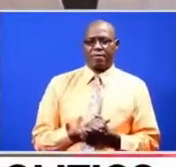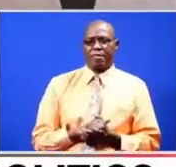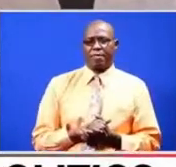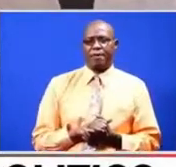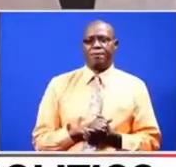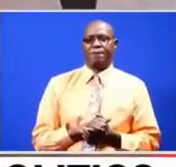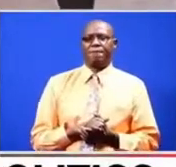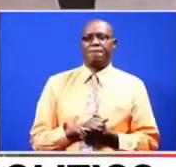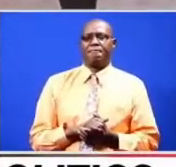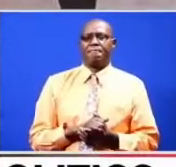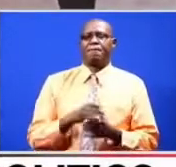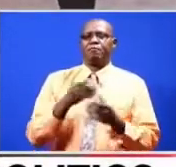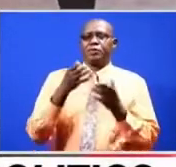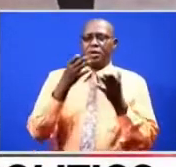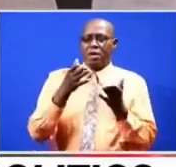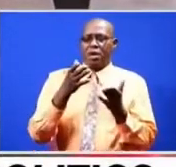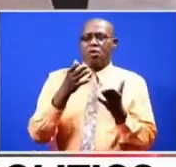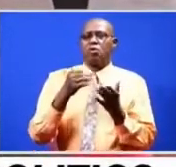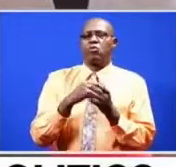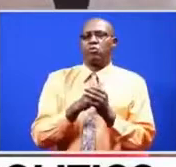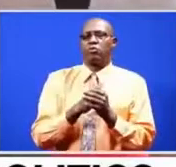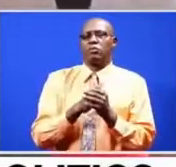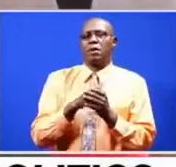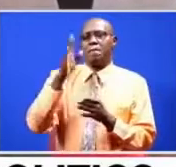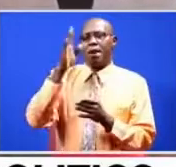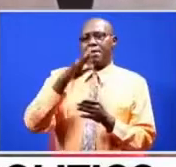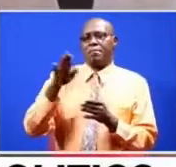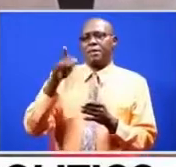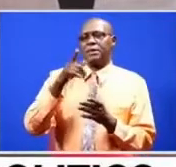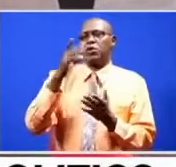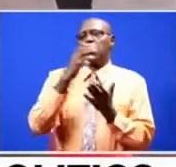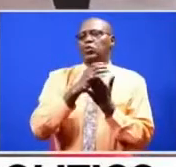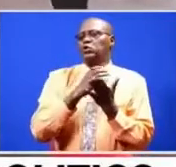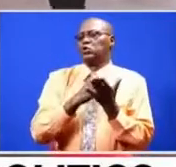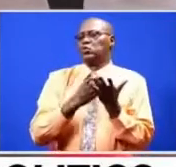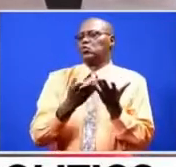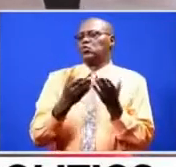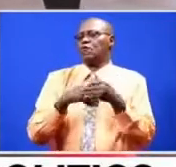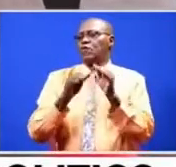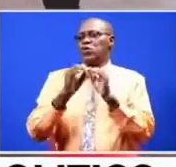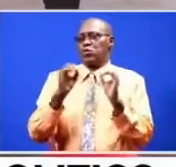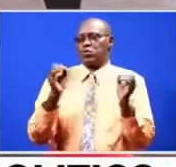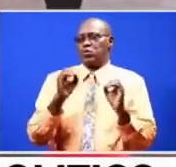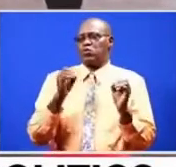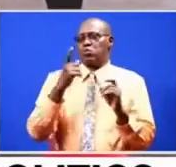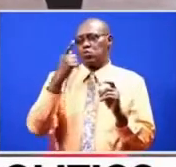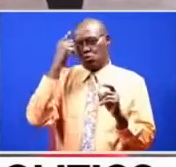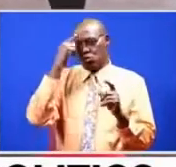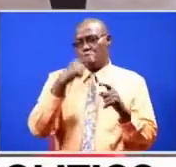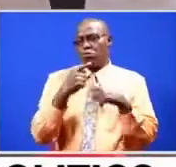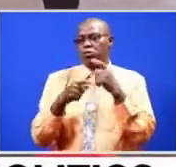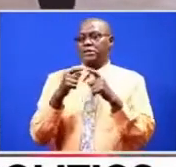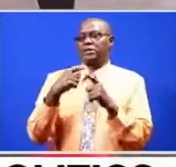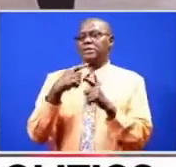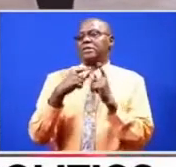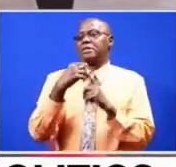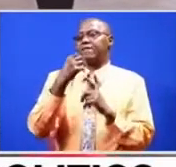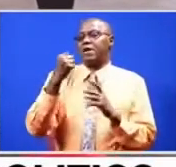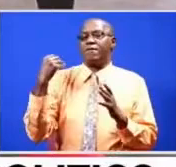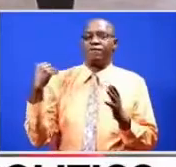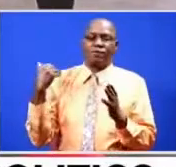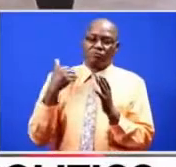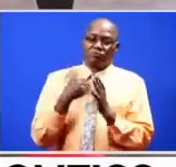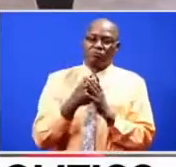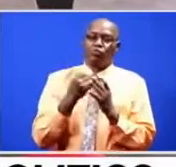parliament is unconstitutional, and I'm sure you know the processes that we have undertaken for the last 5 years to try